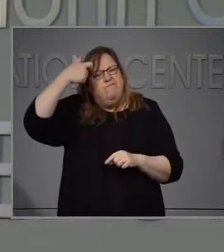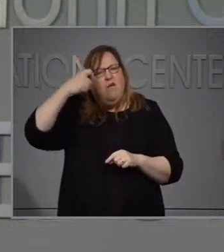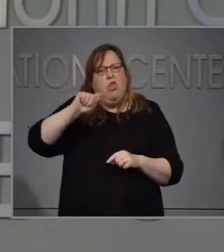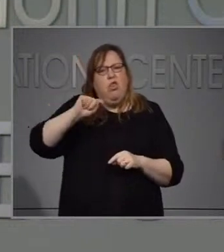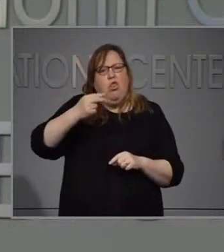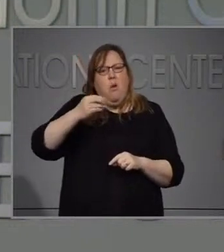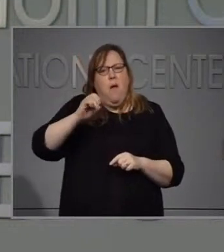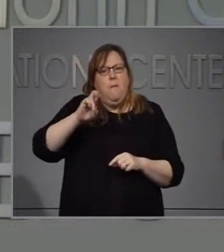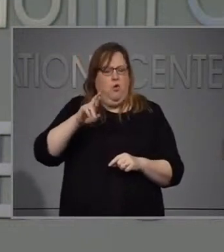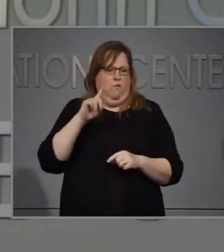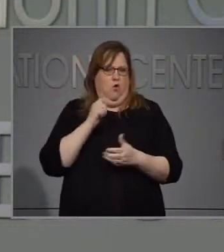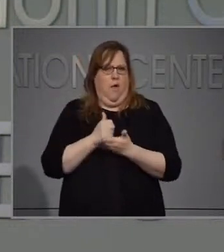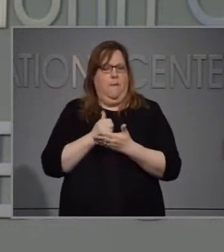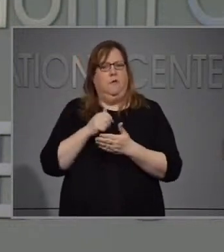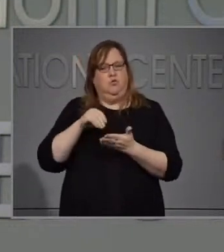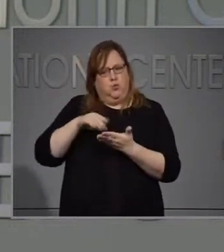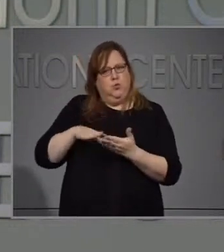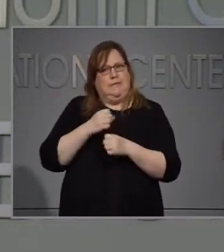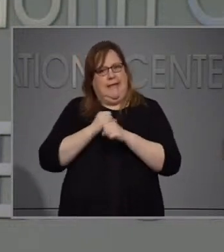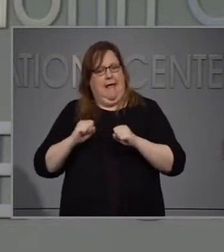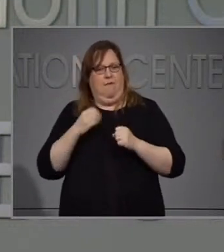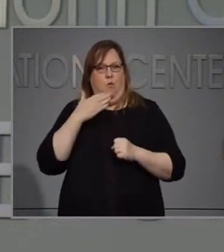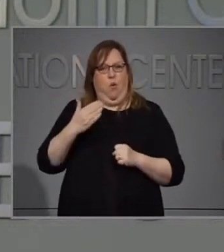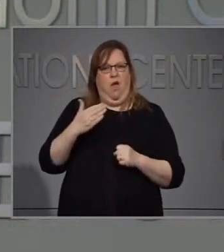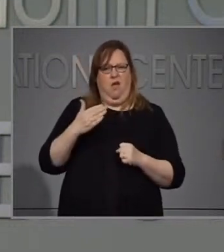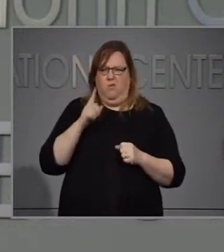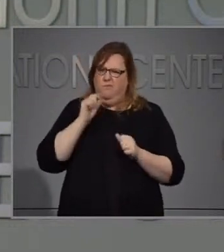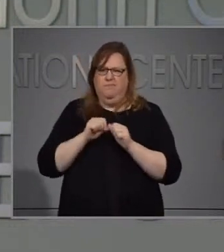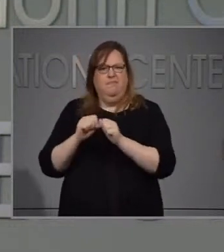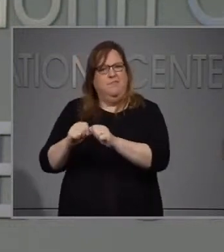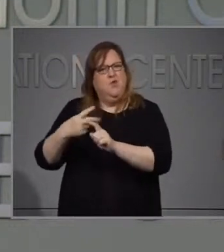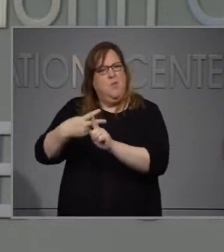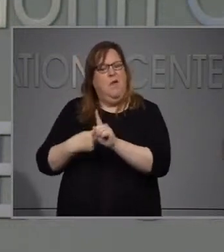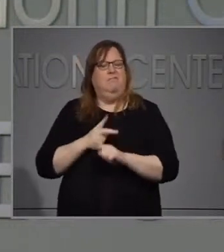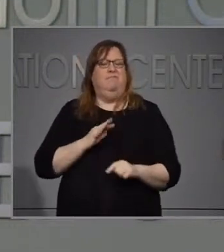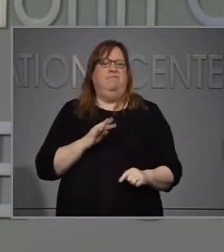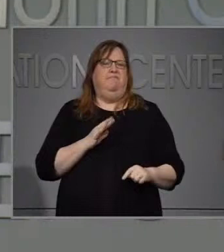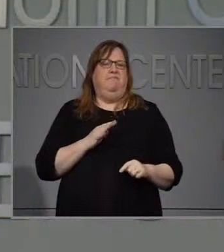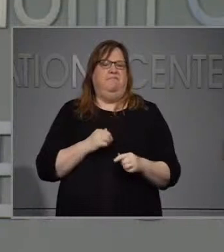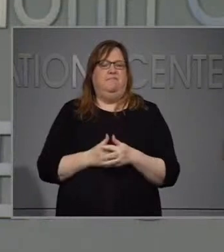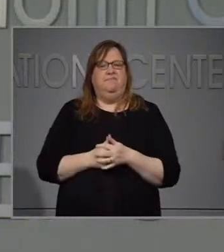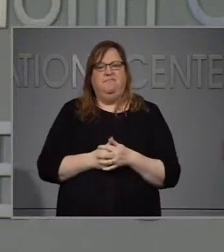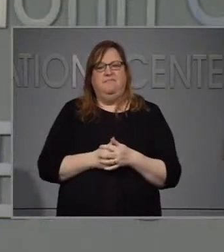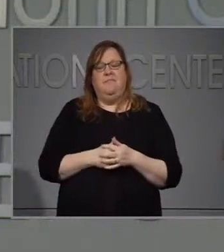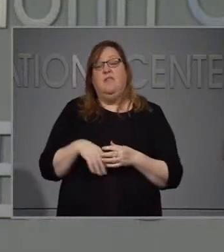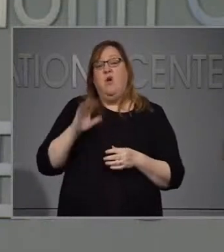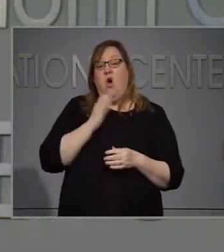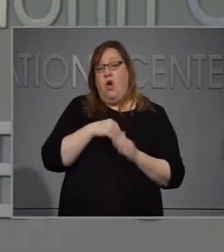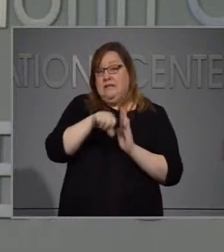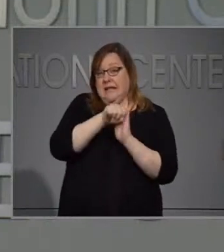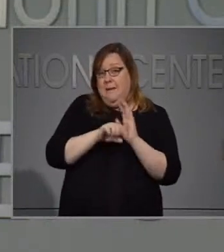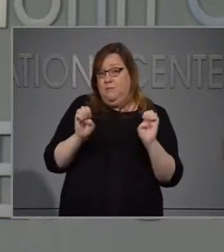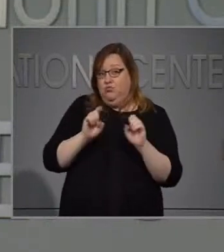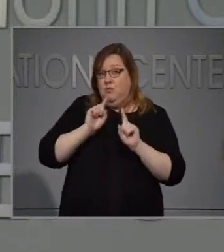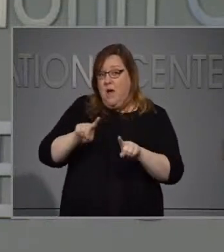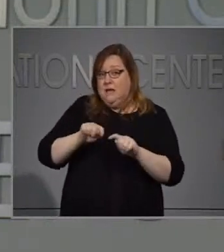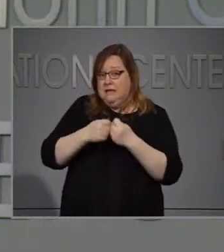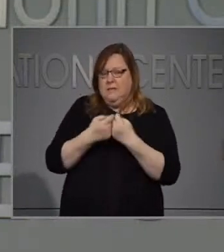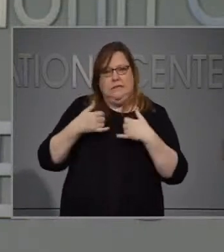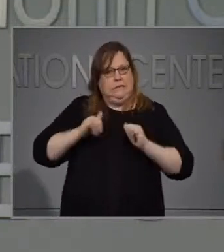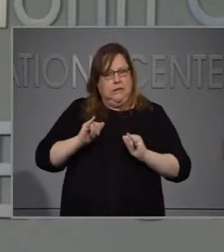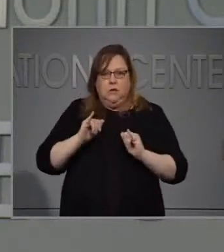students safe and well. The State Emergency Response Team is still filling daily requests for personal protective equipment from